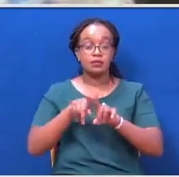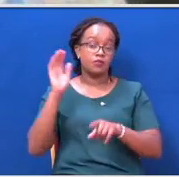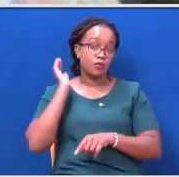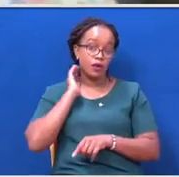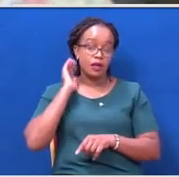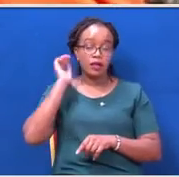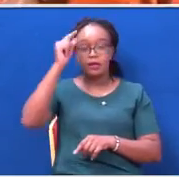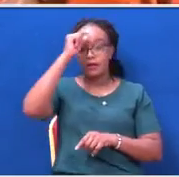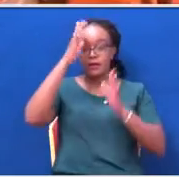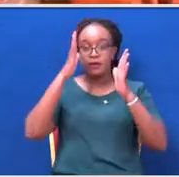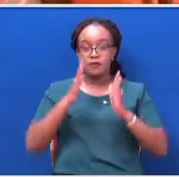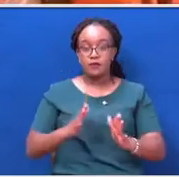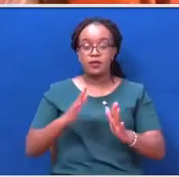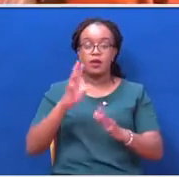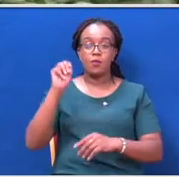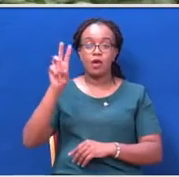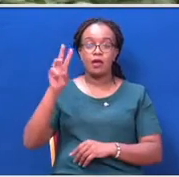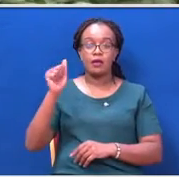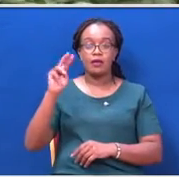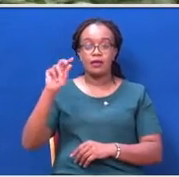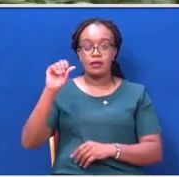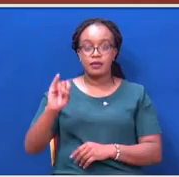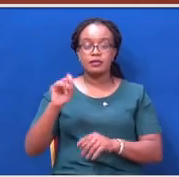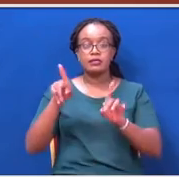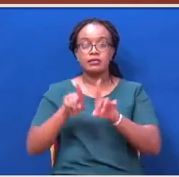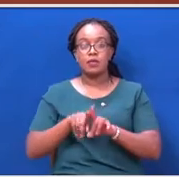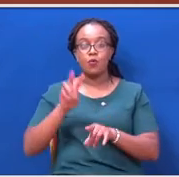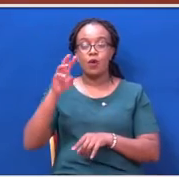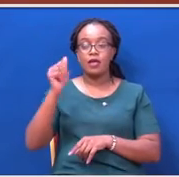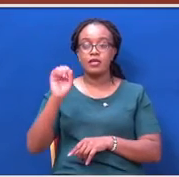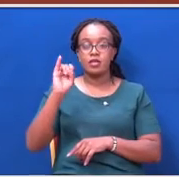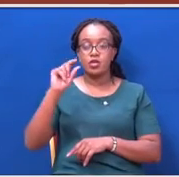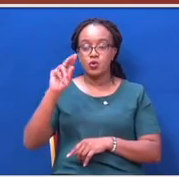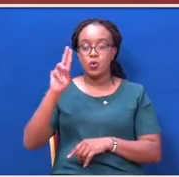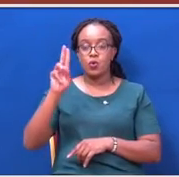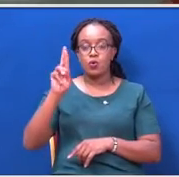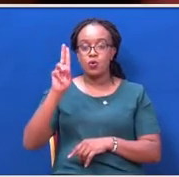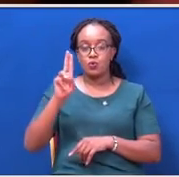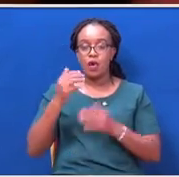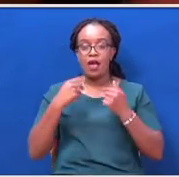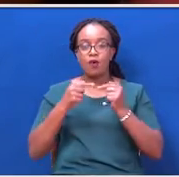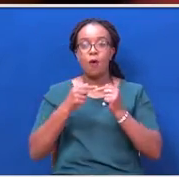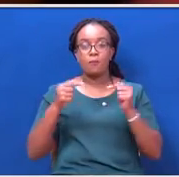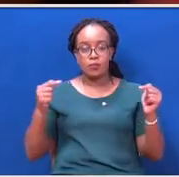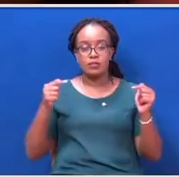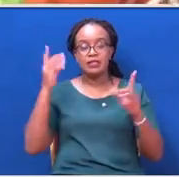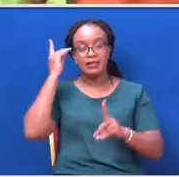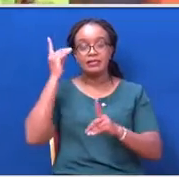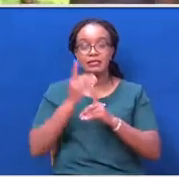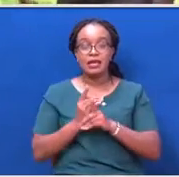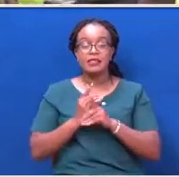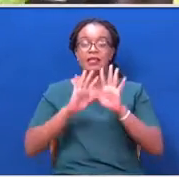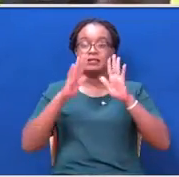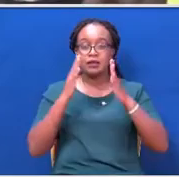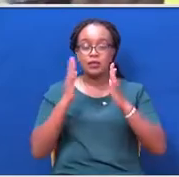Mwangi wa Iria and his counterpart Anne Waiguru are opposed to the move. Wa Iria says the event slated to take